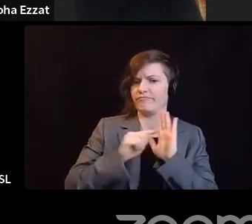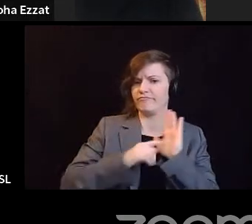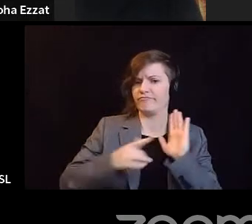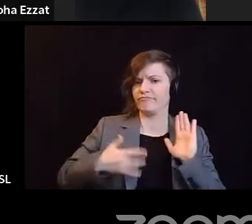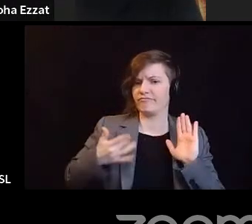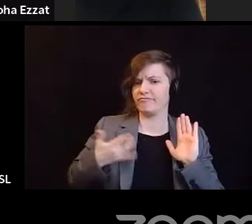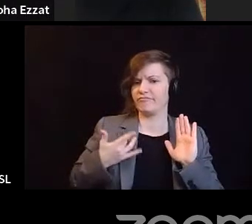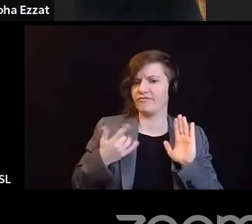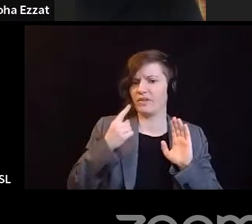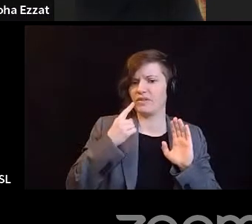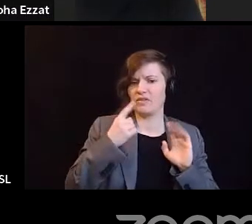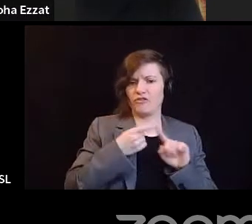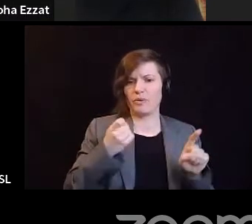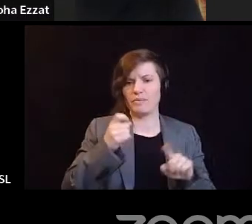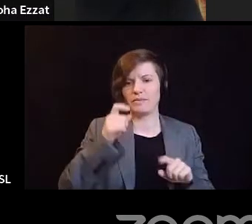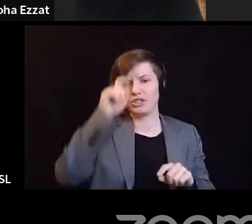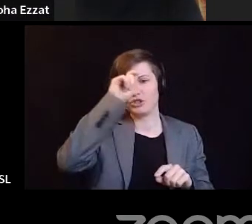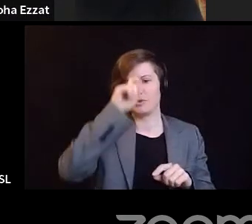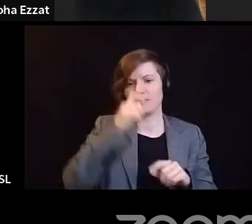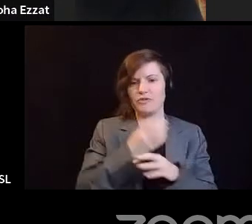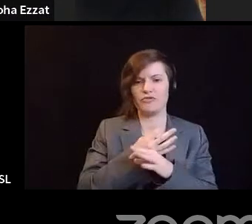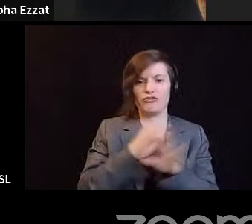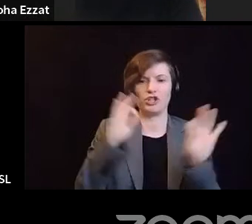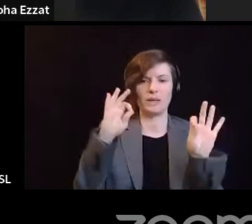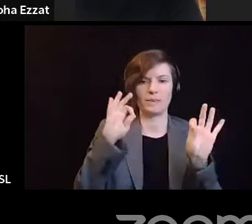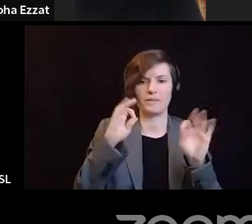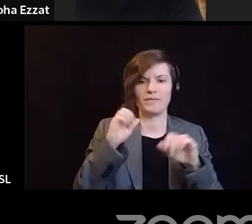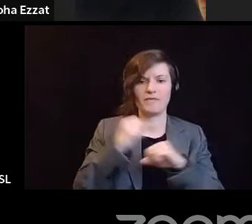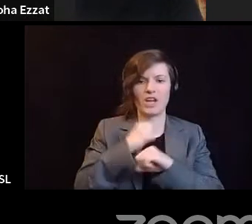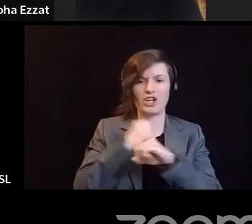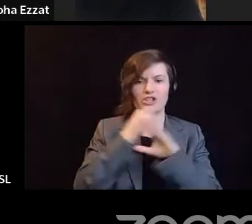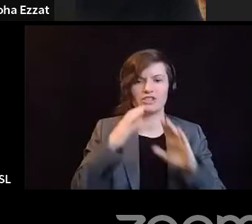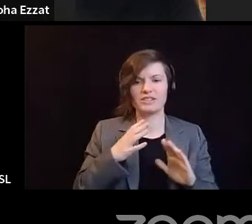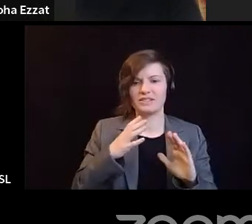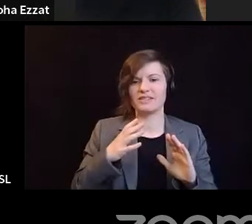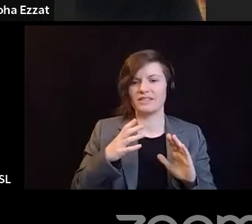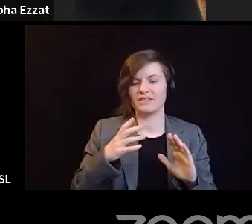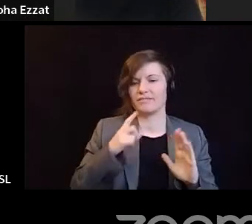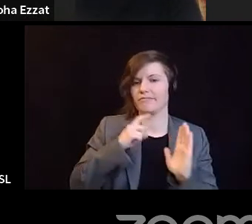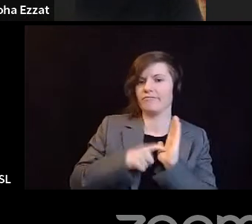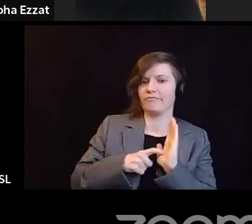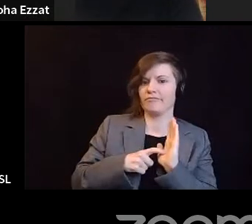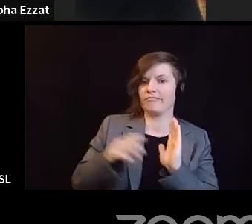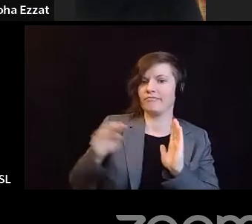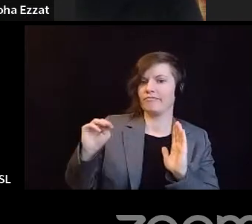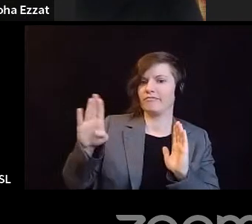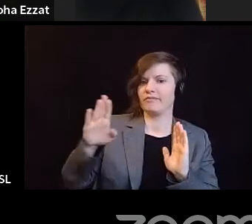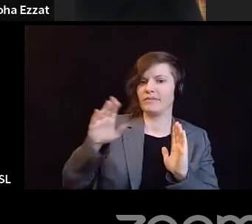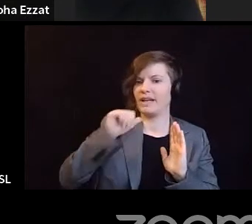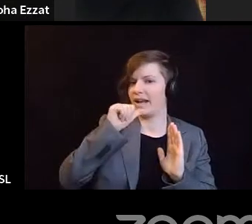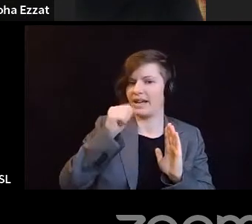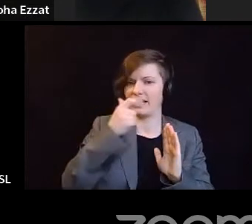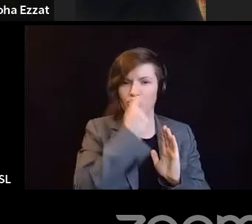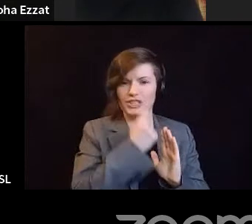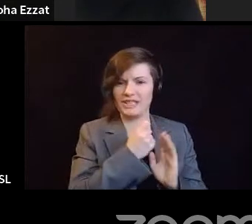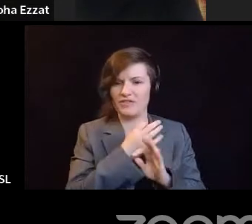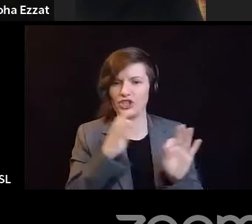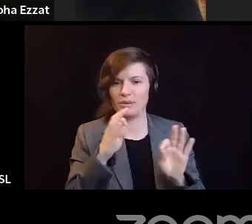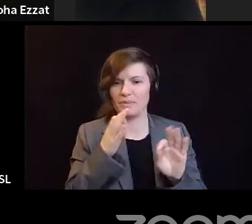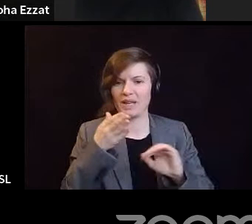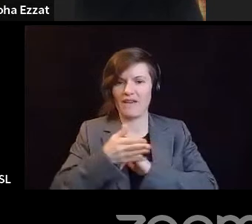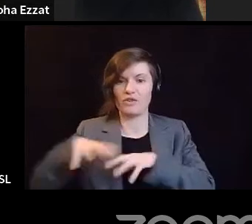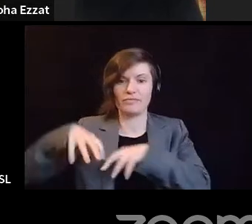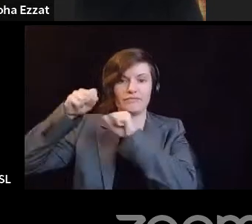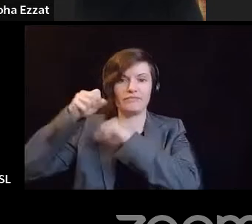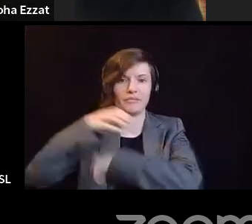who found that the Brotherhood was not really interested in freedom once they had power? And two, have you seen any